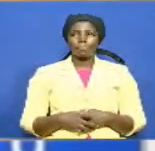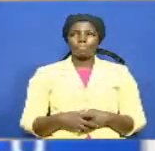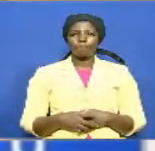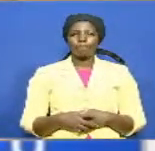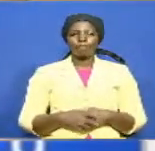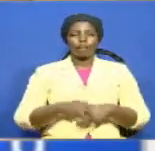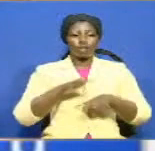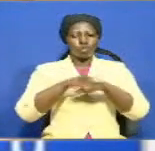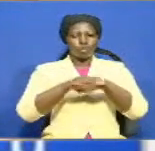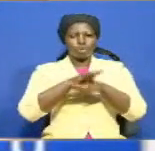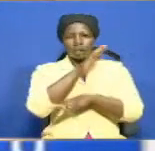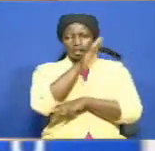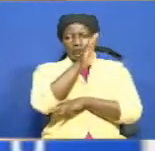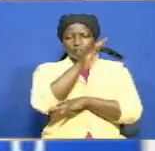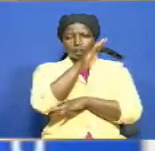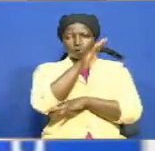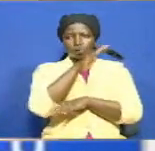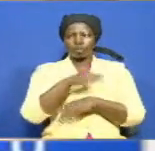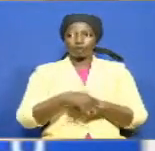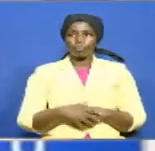good afternoon.